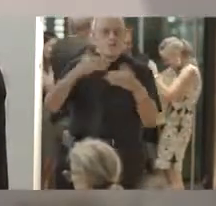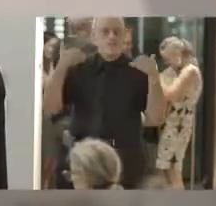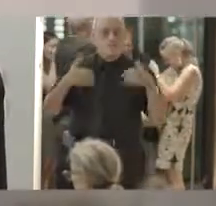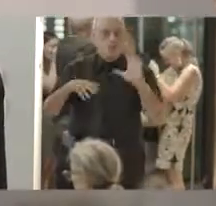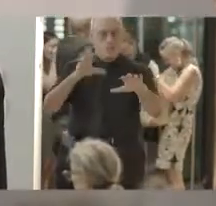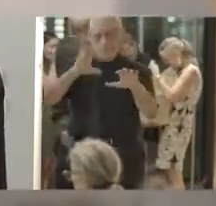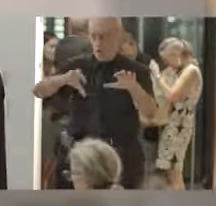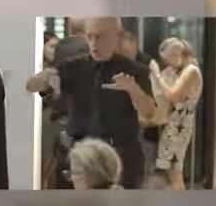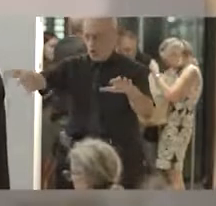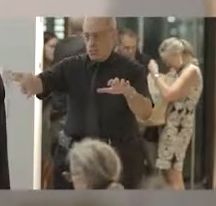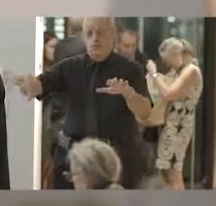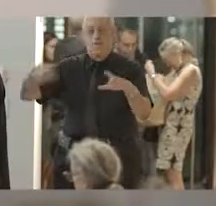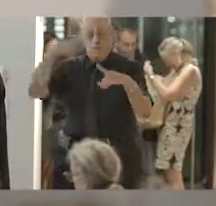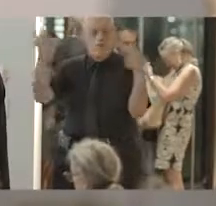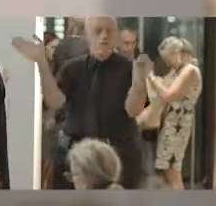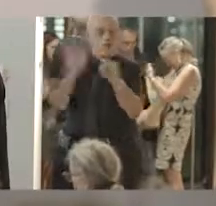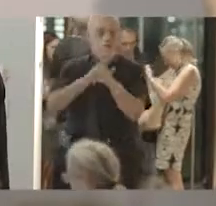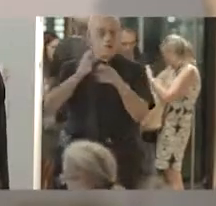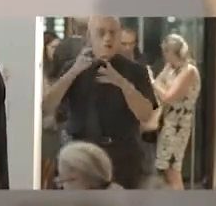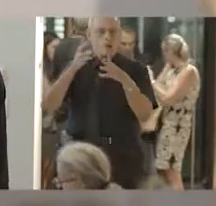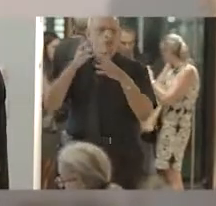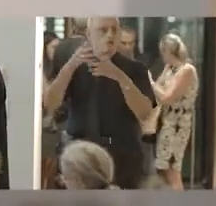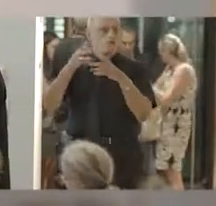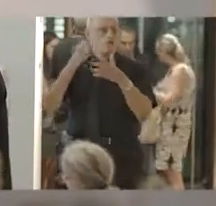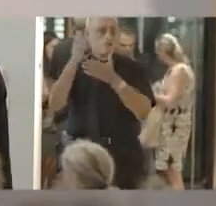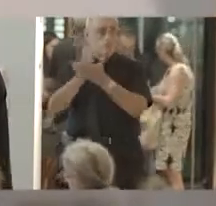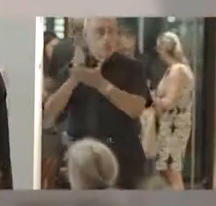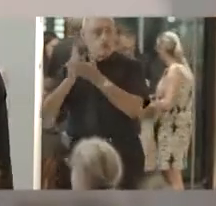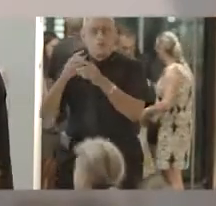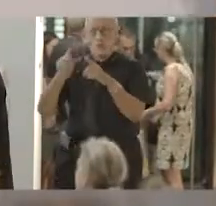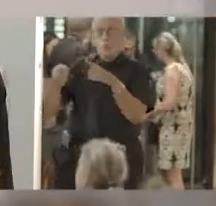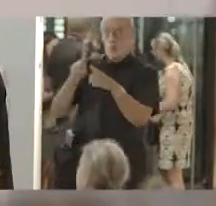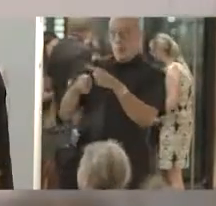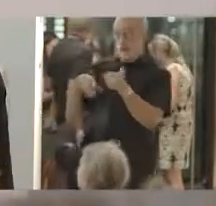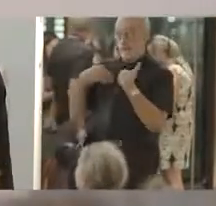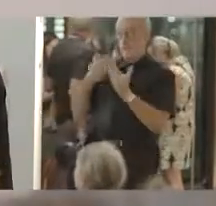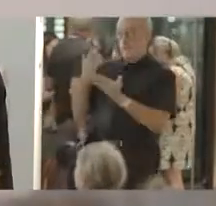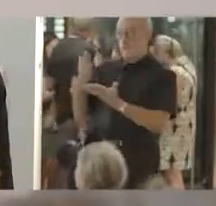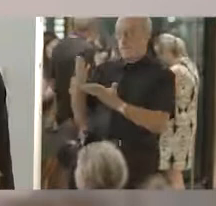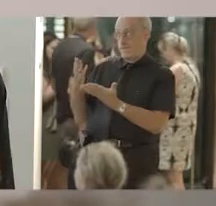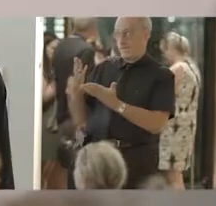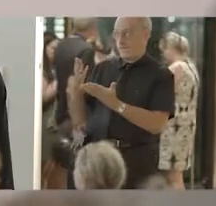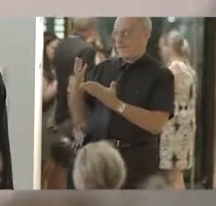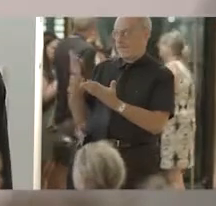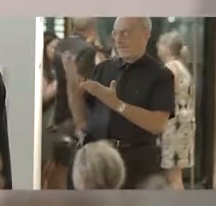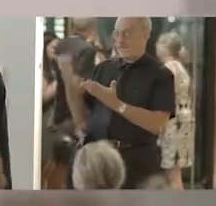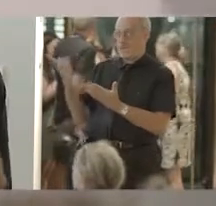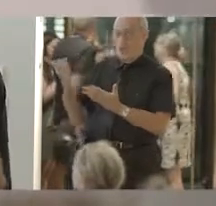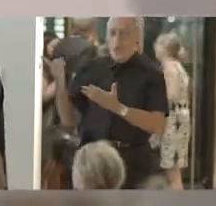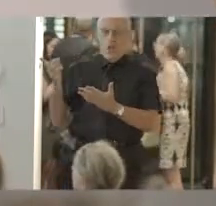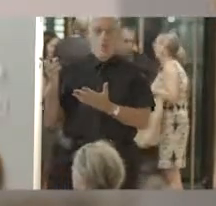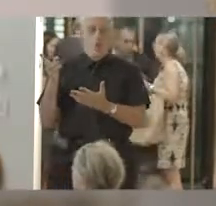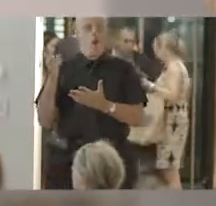model for the entire reach at a reduced scale. You know when that would be available for the public to see? I think that's